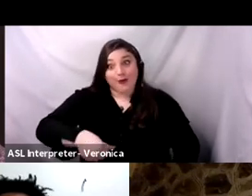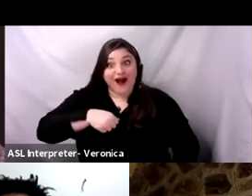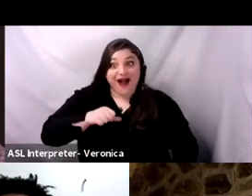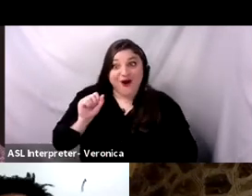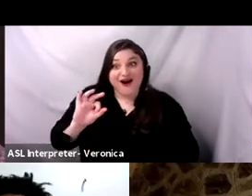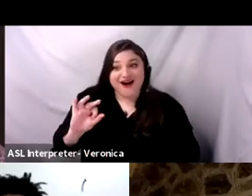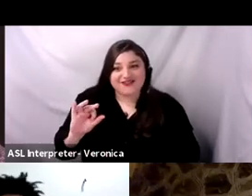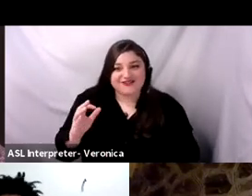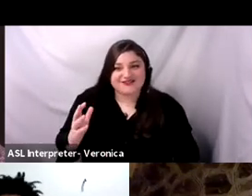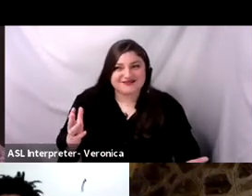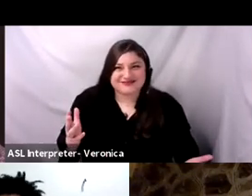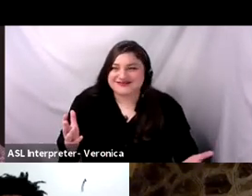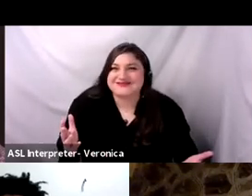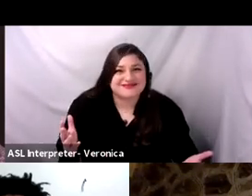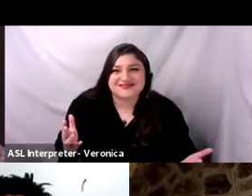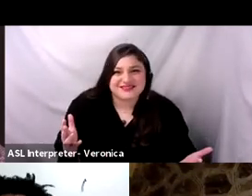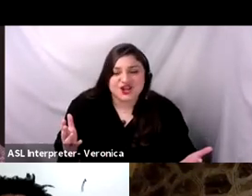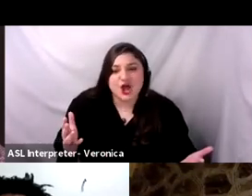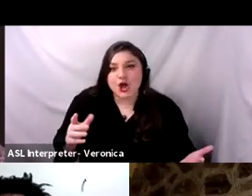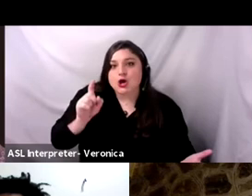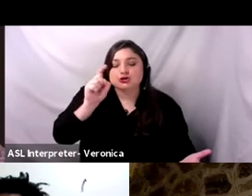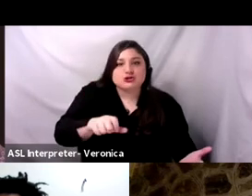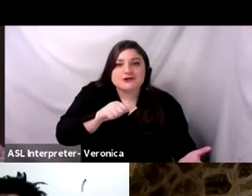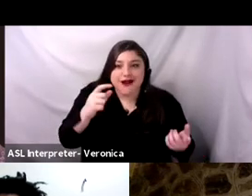It shouldn't be a thing that exists to begin with. So